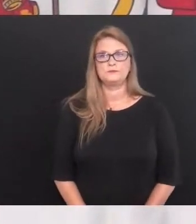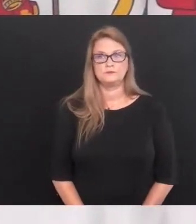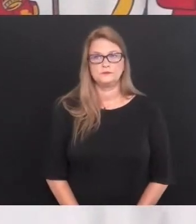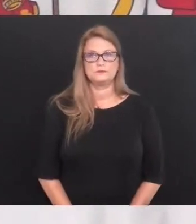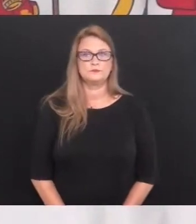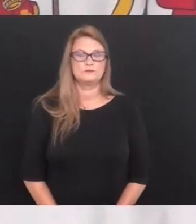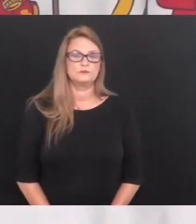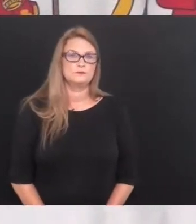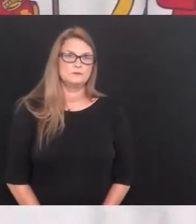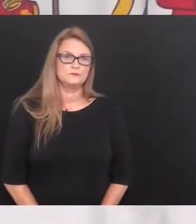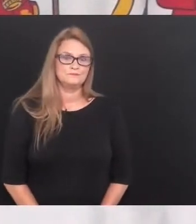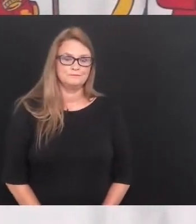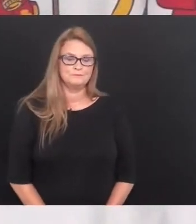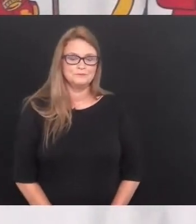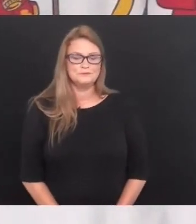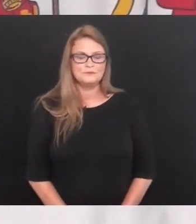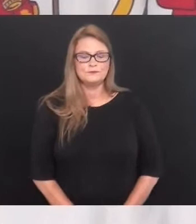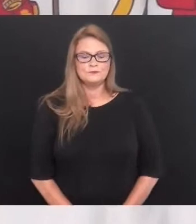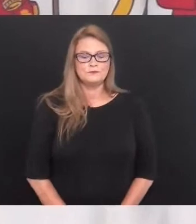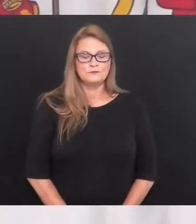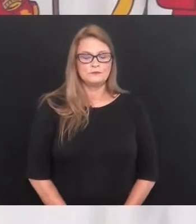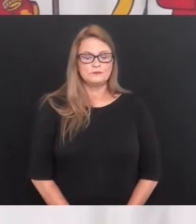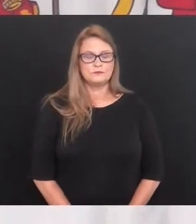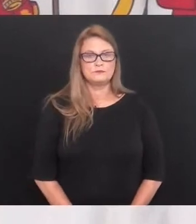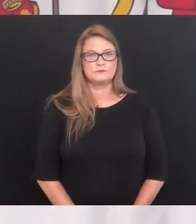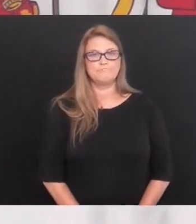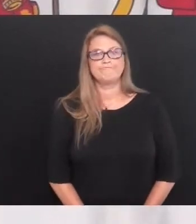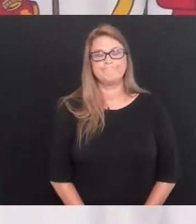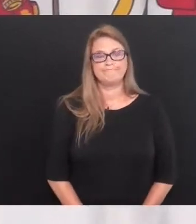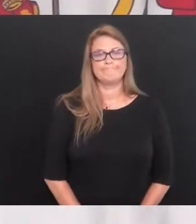Okay, stay with me just 1 second.